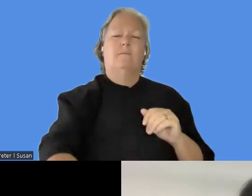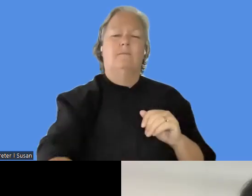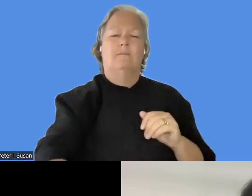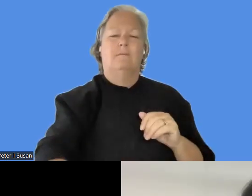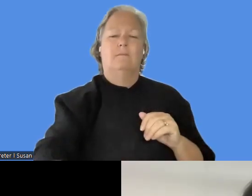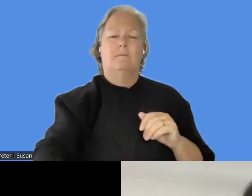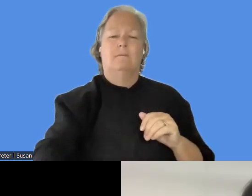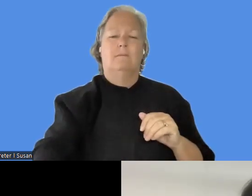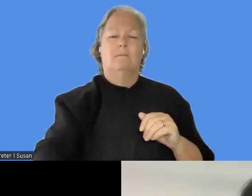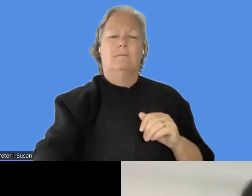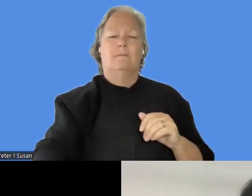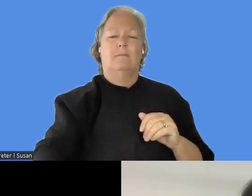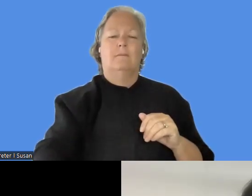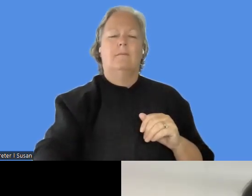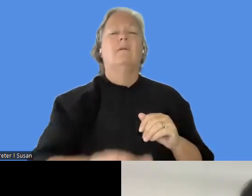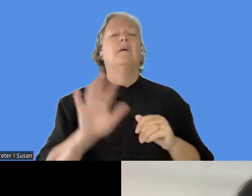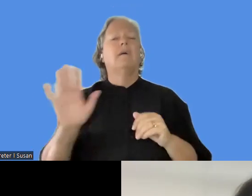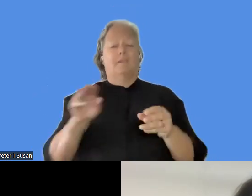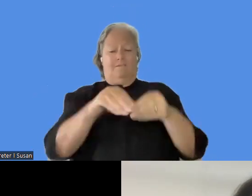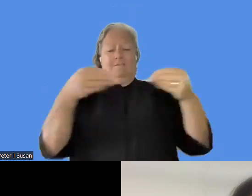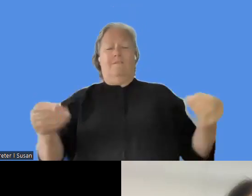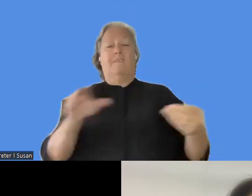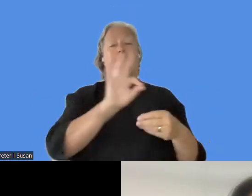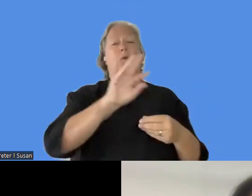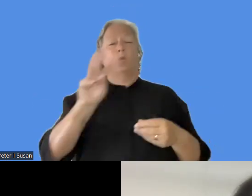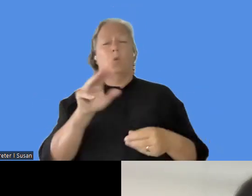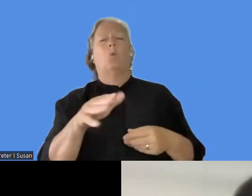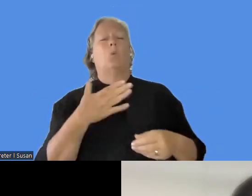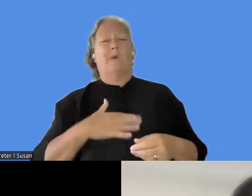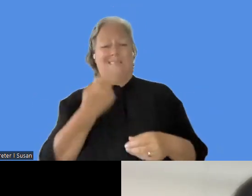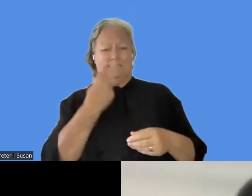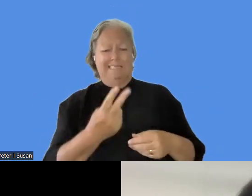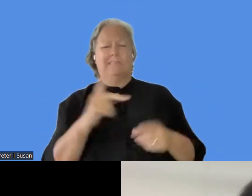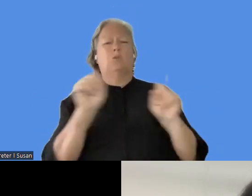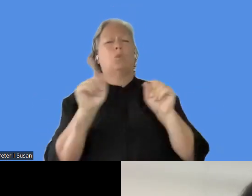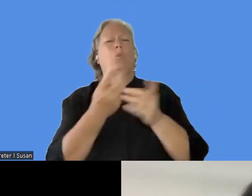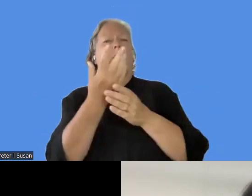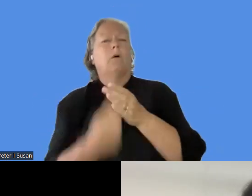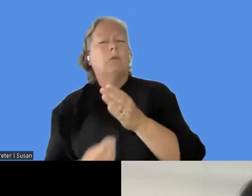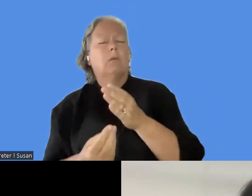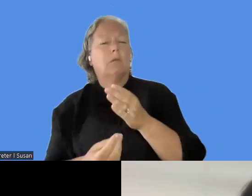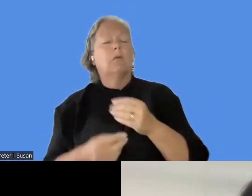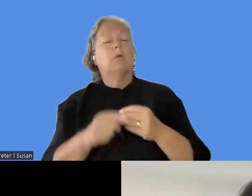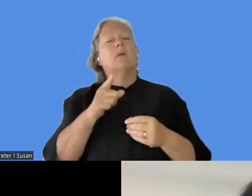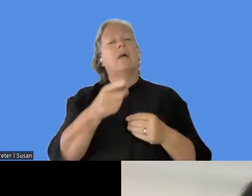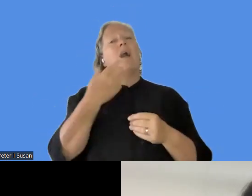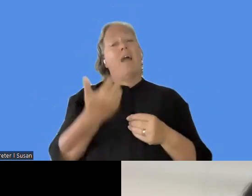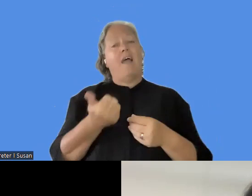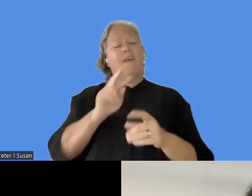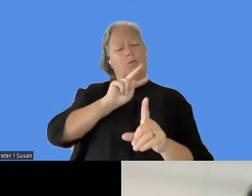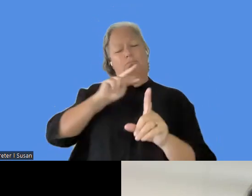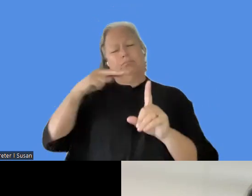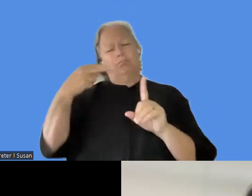produced in a framework to bridge the gap between policy and statistics. It is a 3-dimensional disability